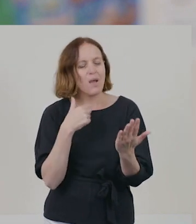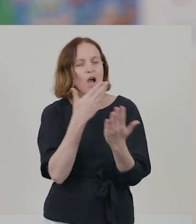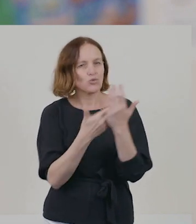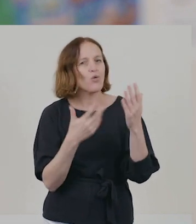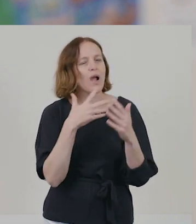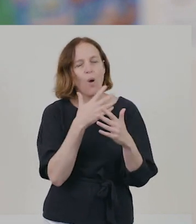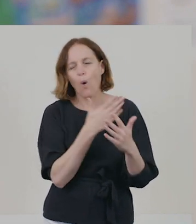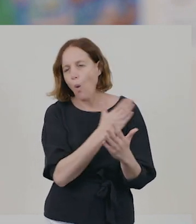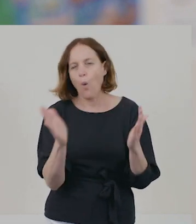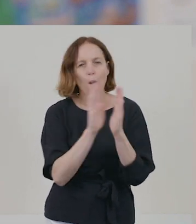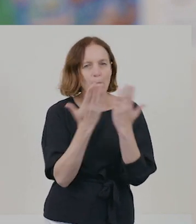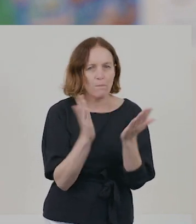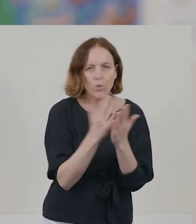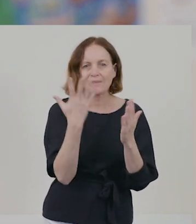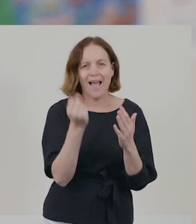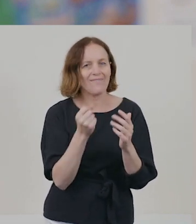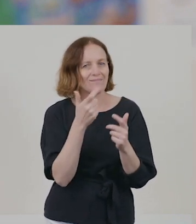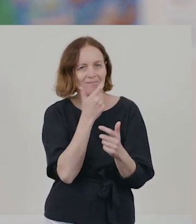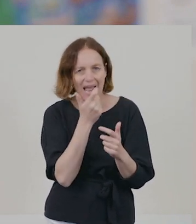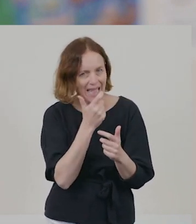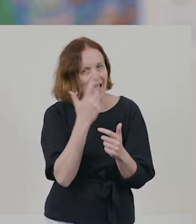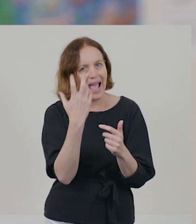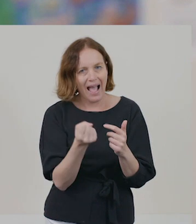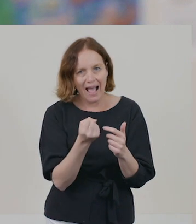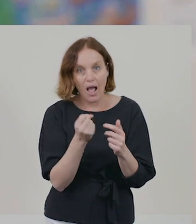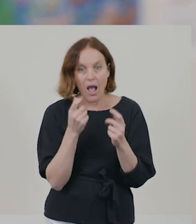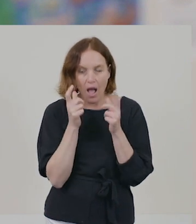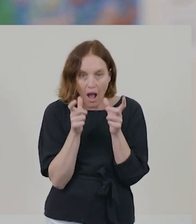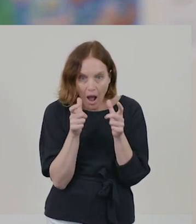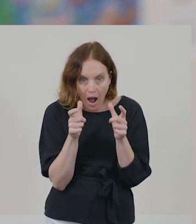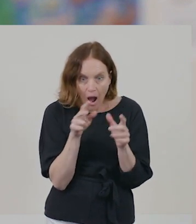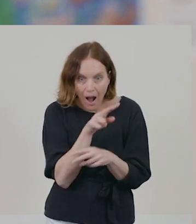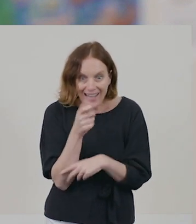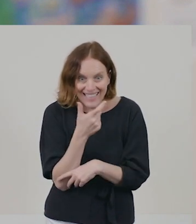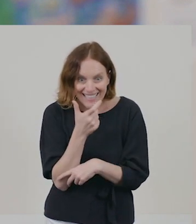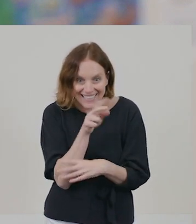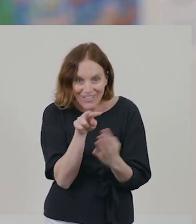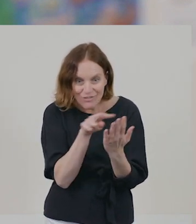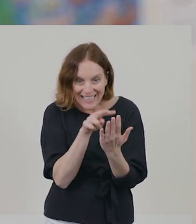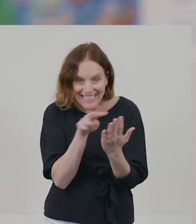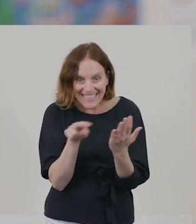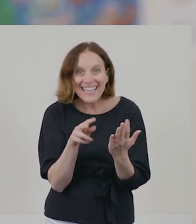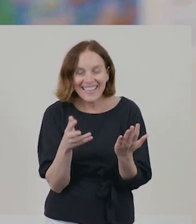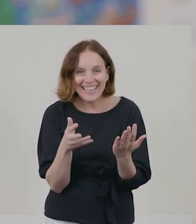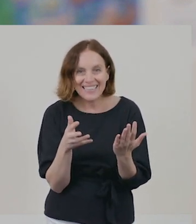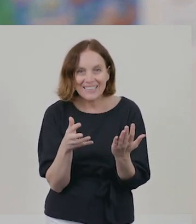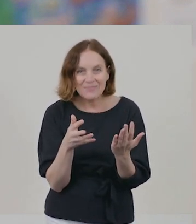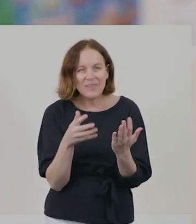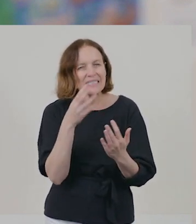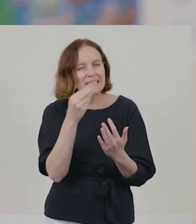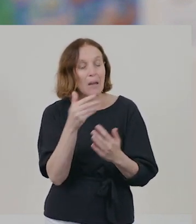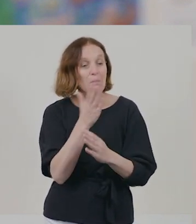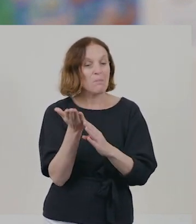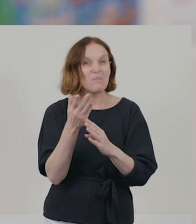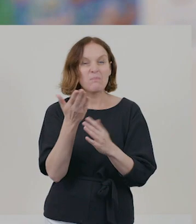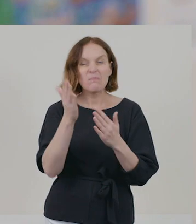my stories. It's what keeps readers turning the pages. It's what lights up their eyes and puts smiles on faces, especially those